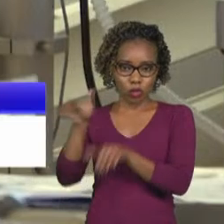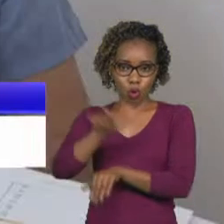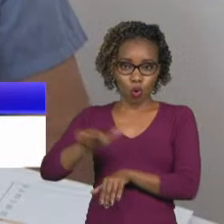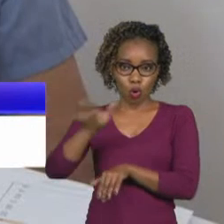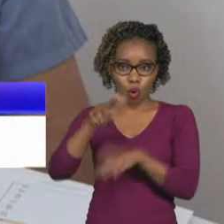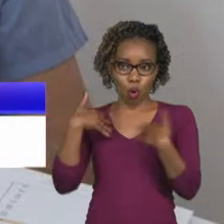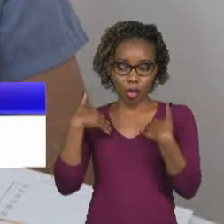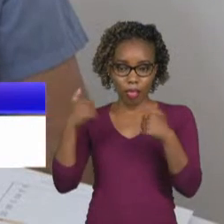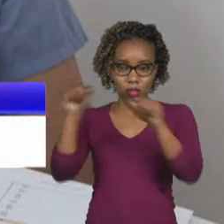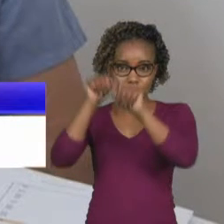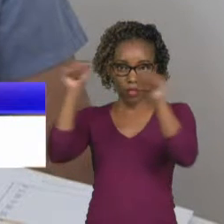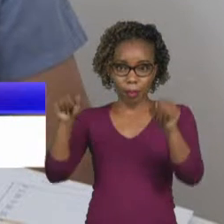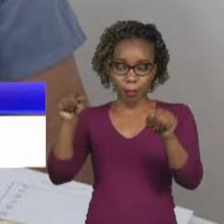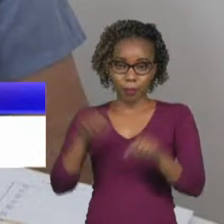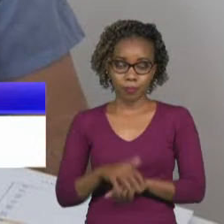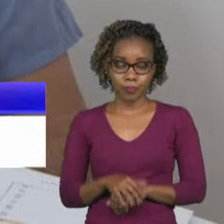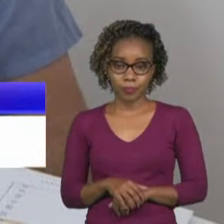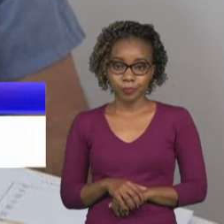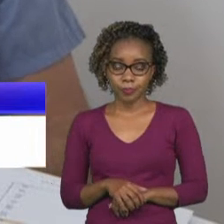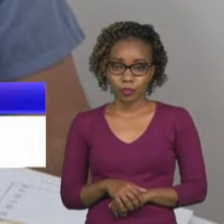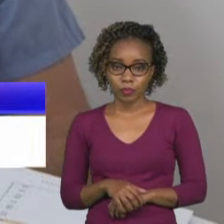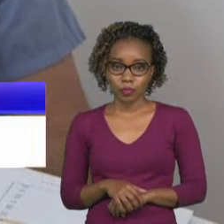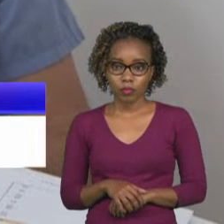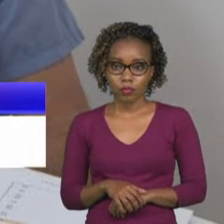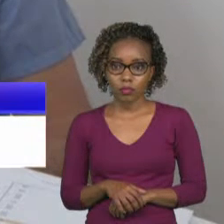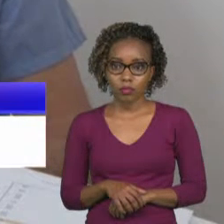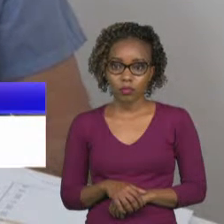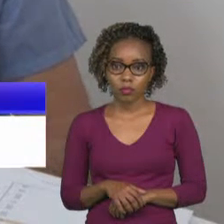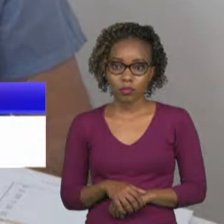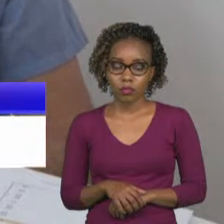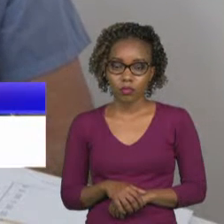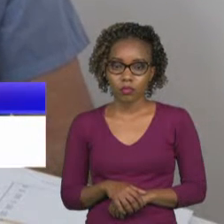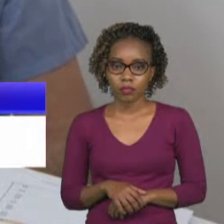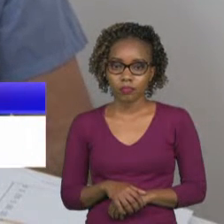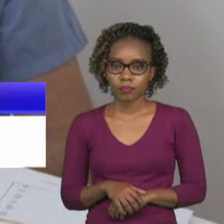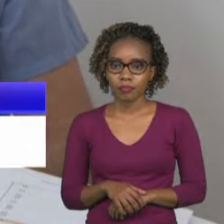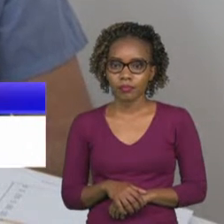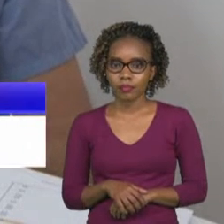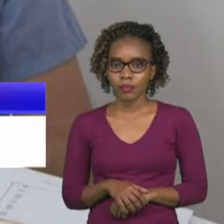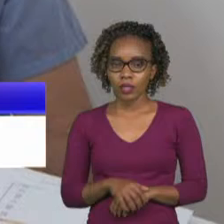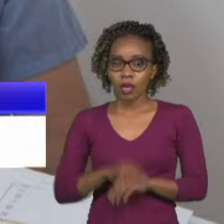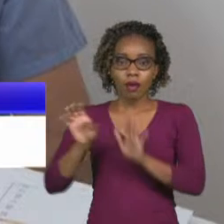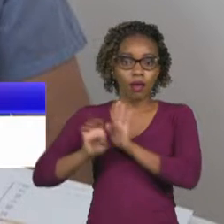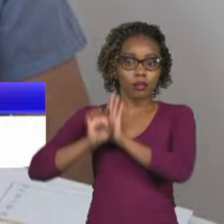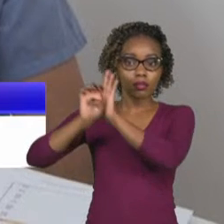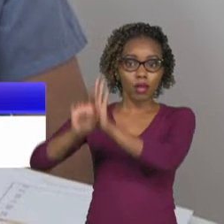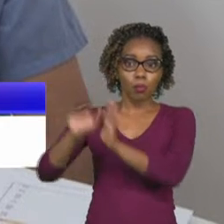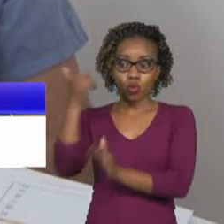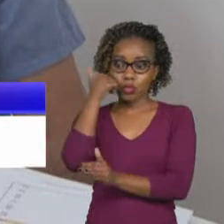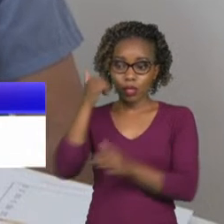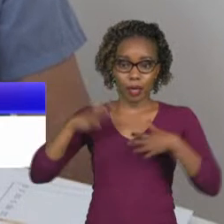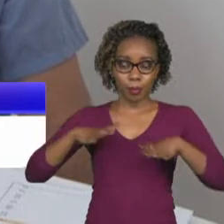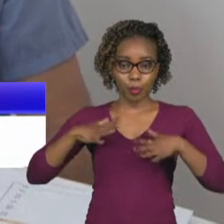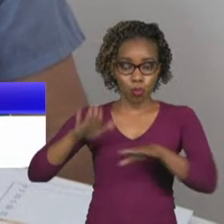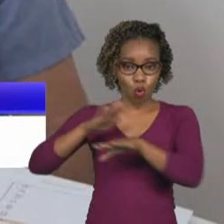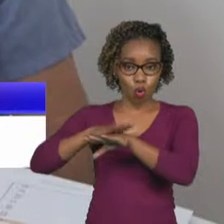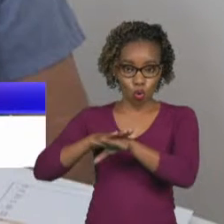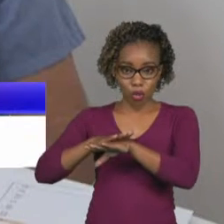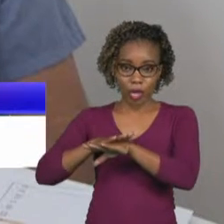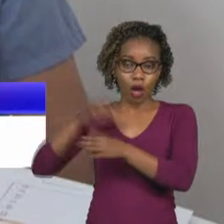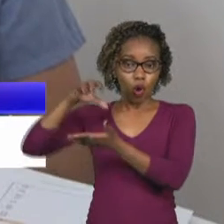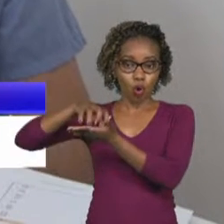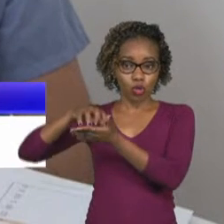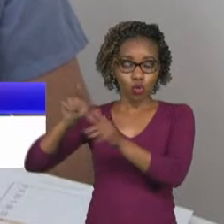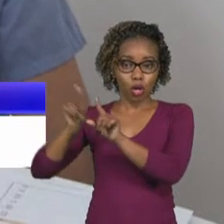health system. Pazienti, ad esempio, che stanno in buone condizioni cliniche, sono guariti. For example, patients who are in good clinical condition